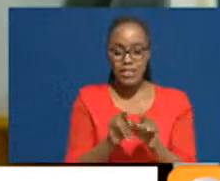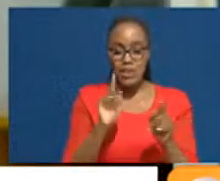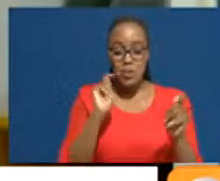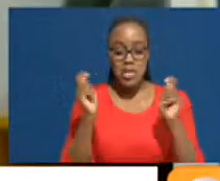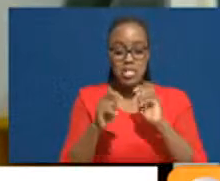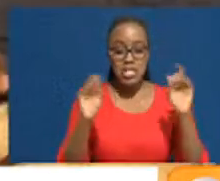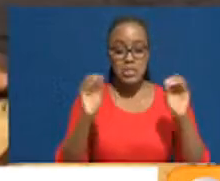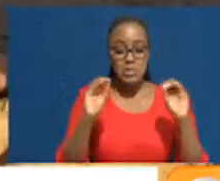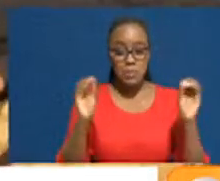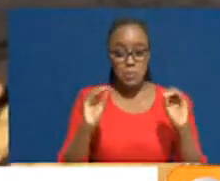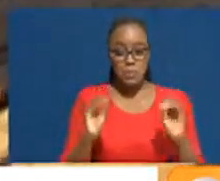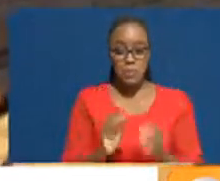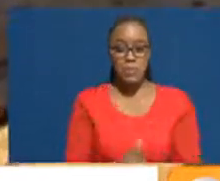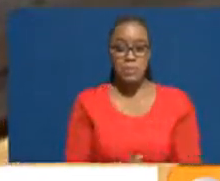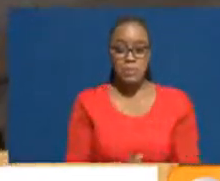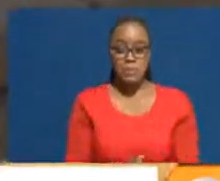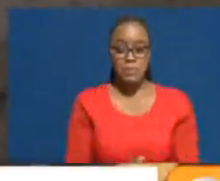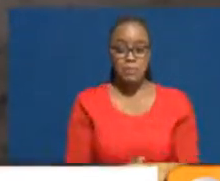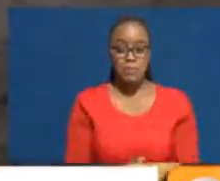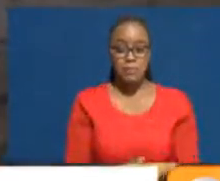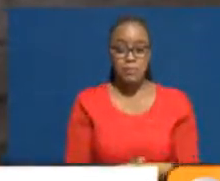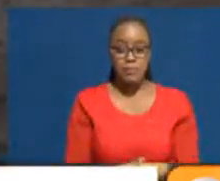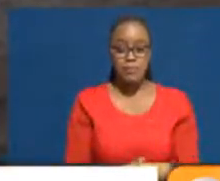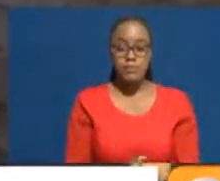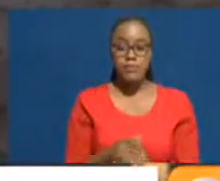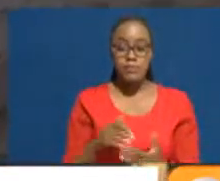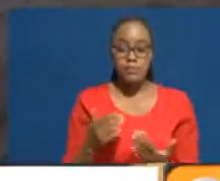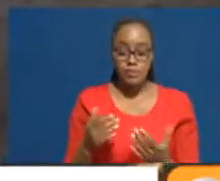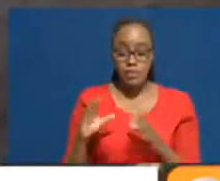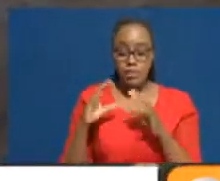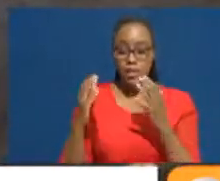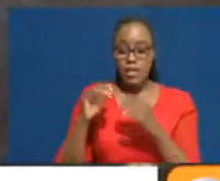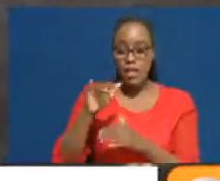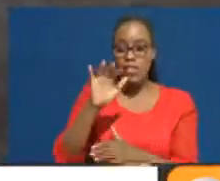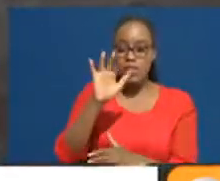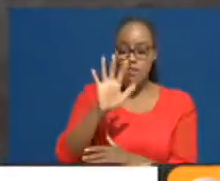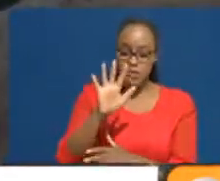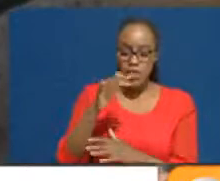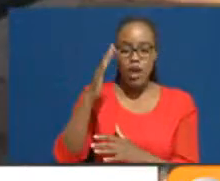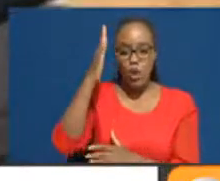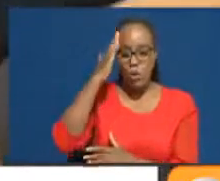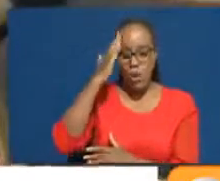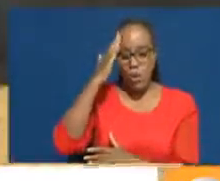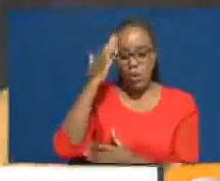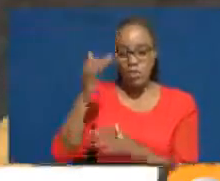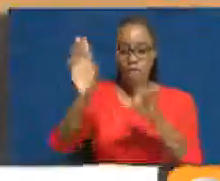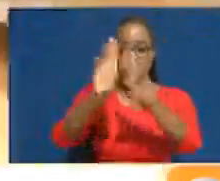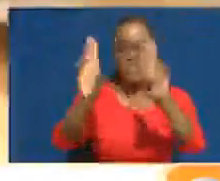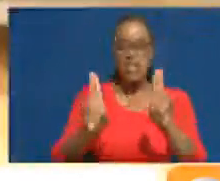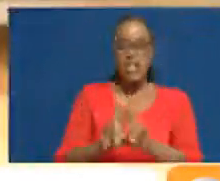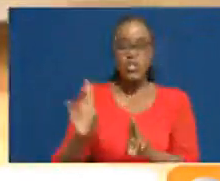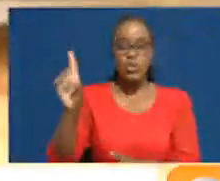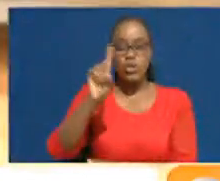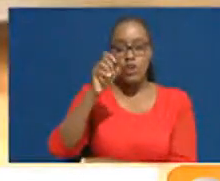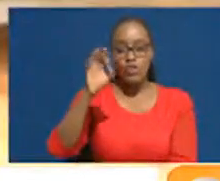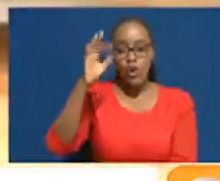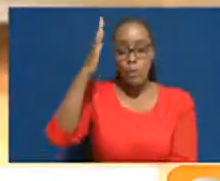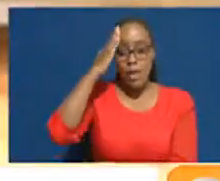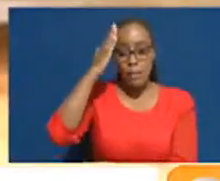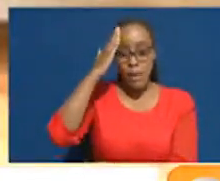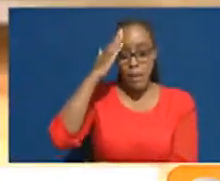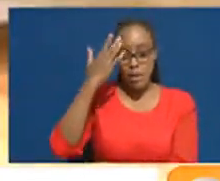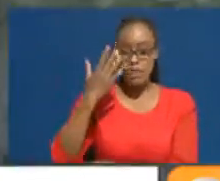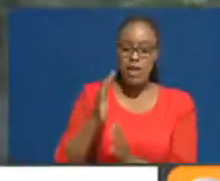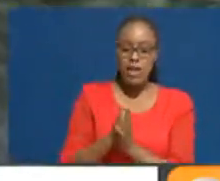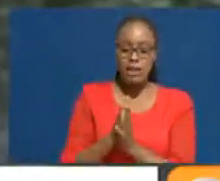will still manifest. And as the world marks the fifth commemoration of the International Day of Remembrance and